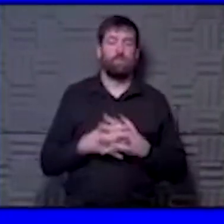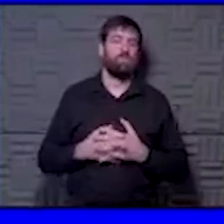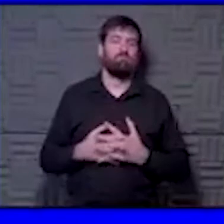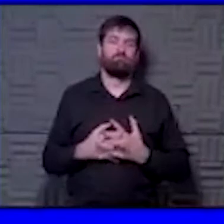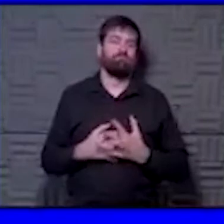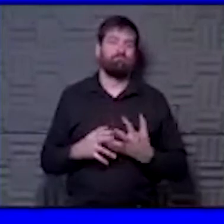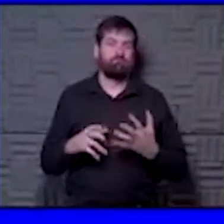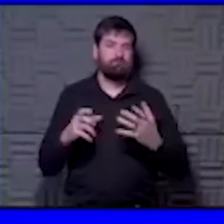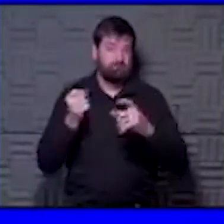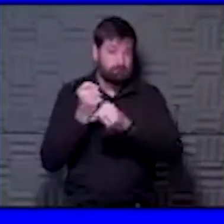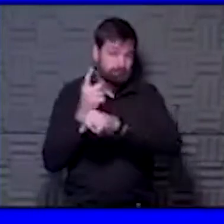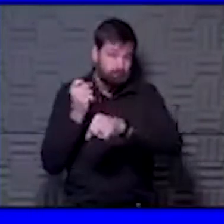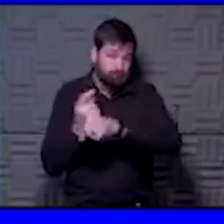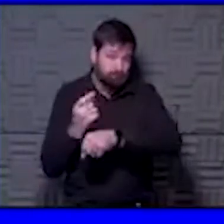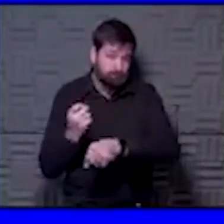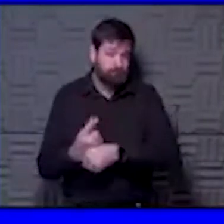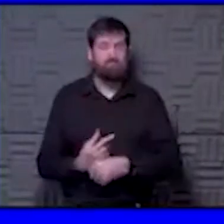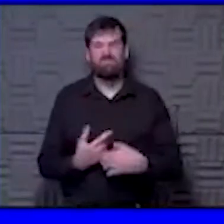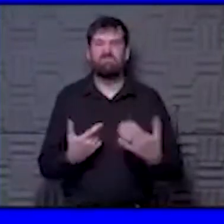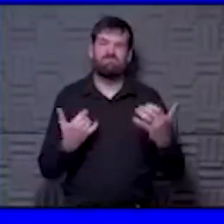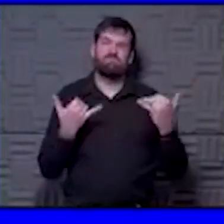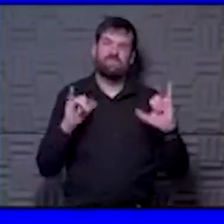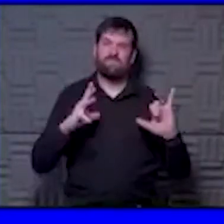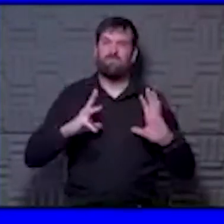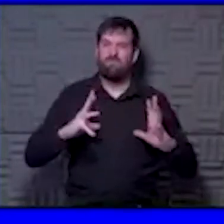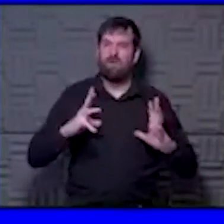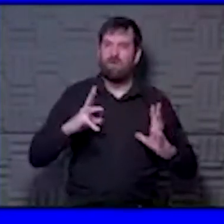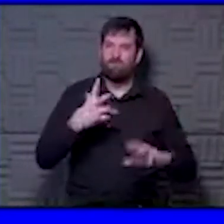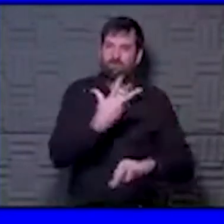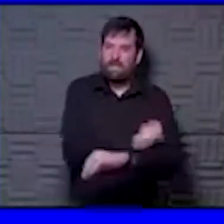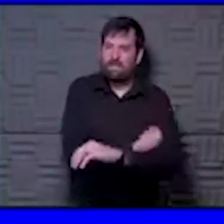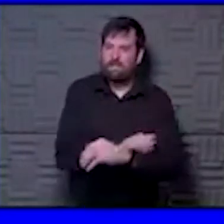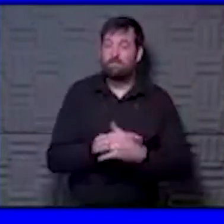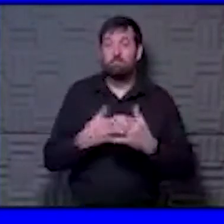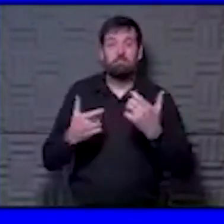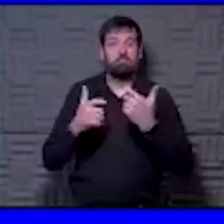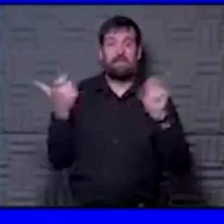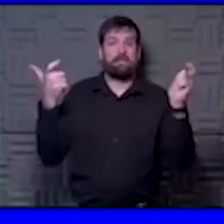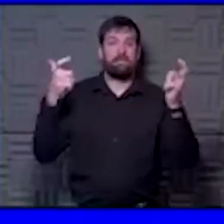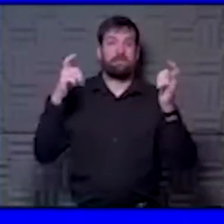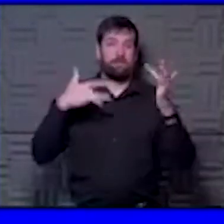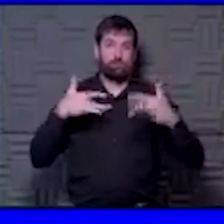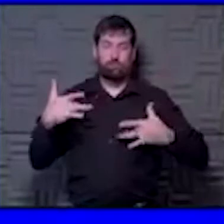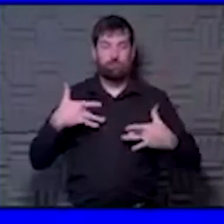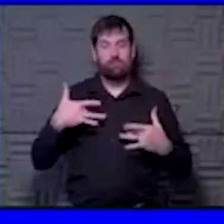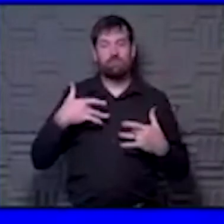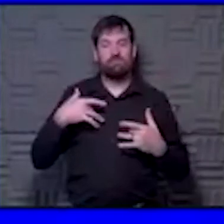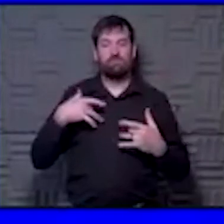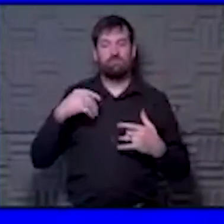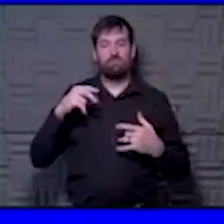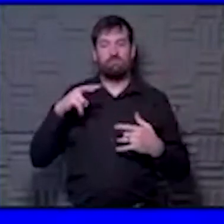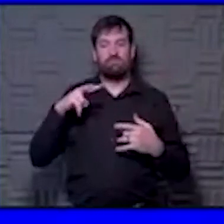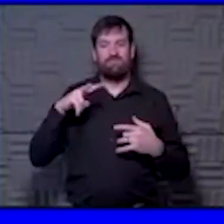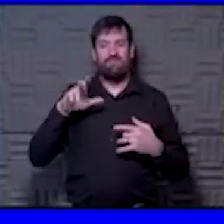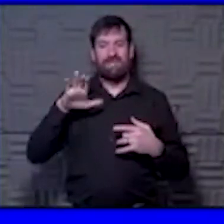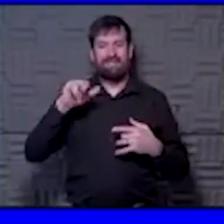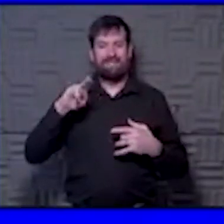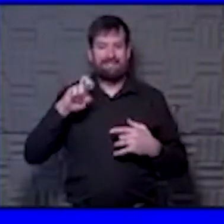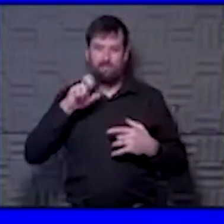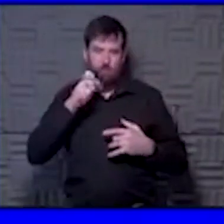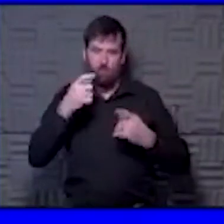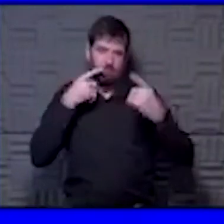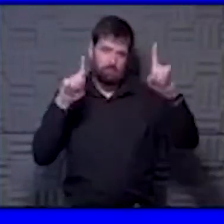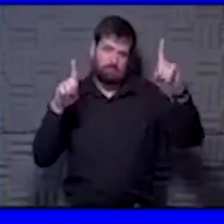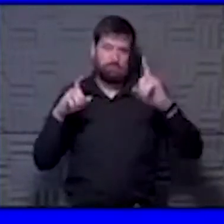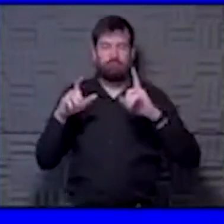on a yearly basis, you're probably still going to be okay to get this. The biggest concern is that the vaccine wouldn't take, but there is such